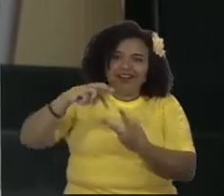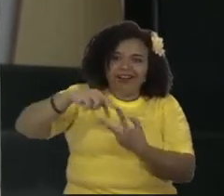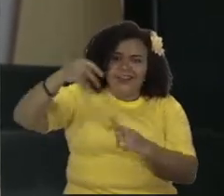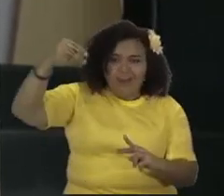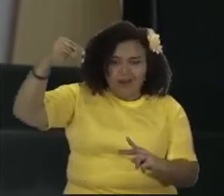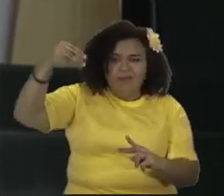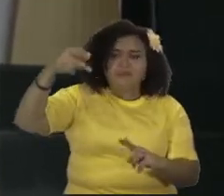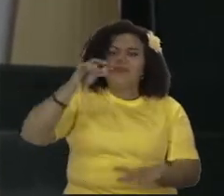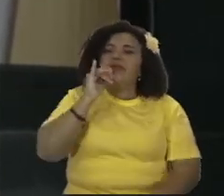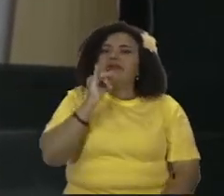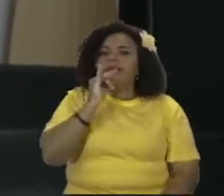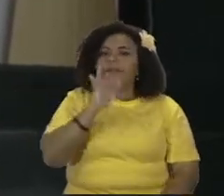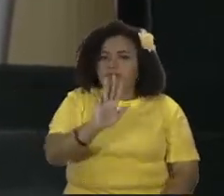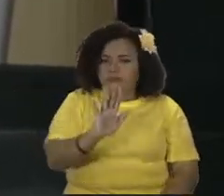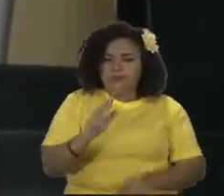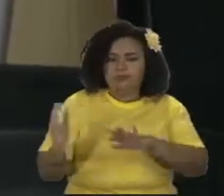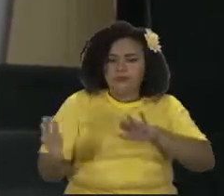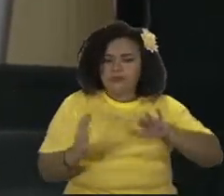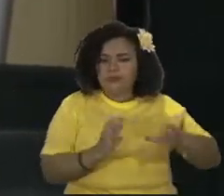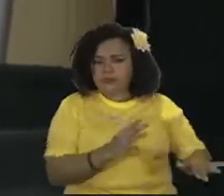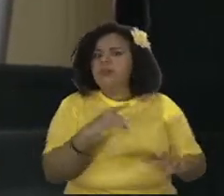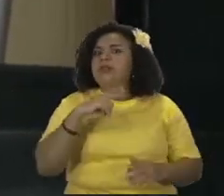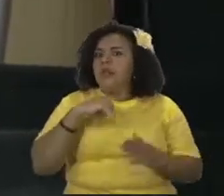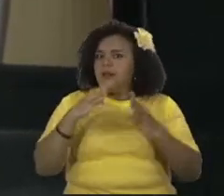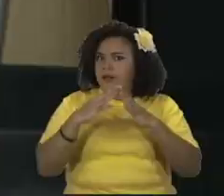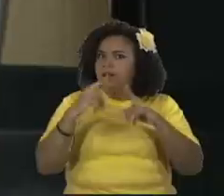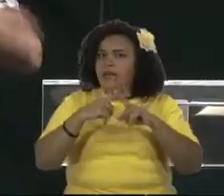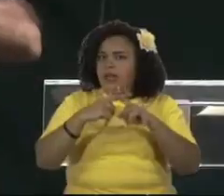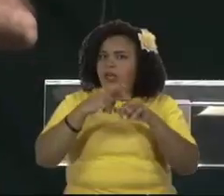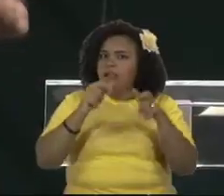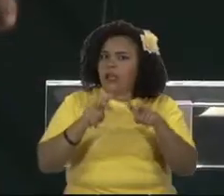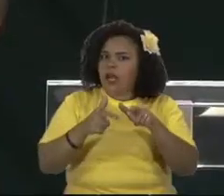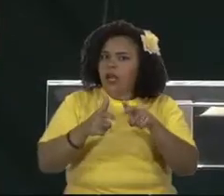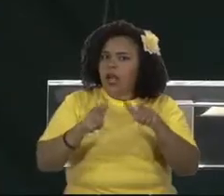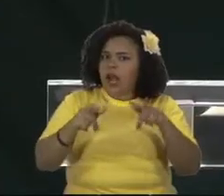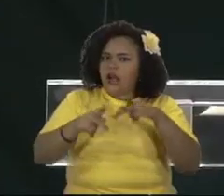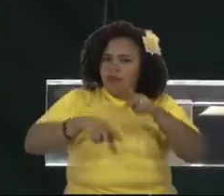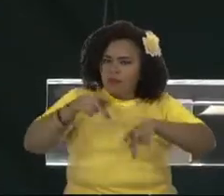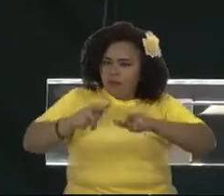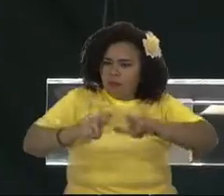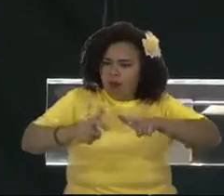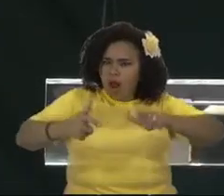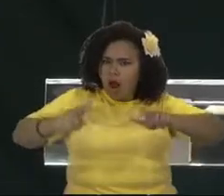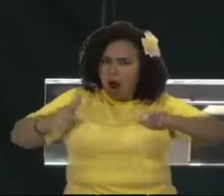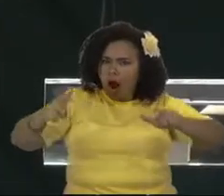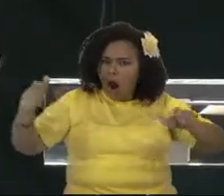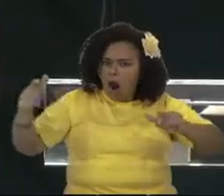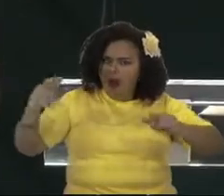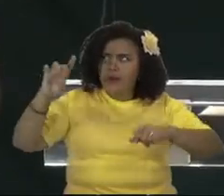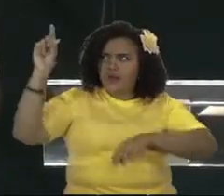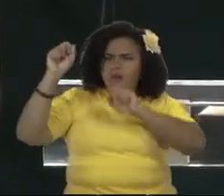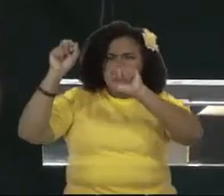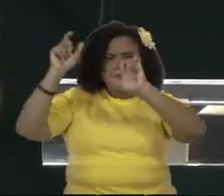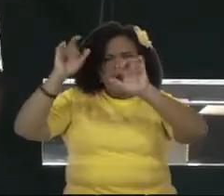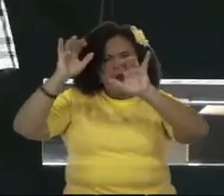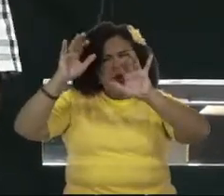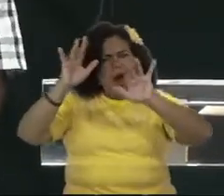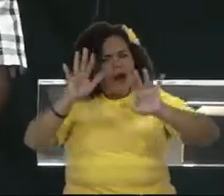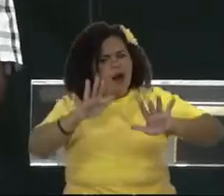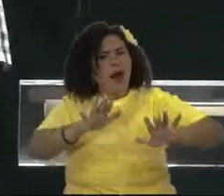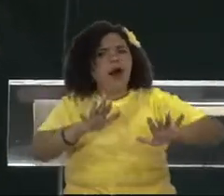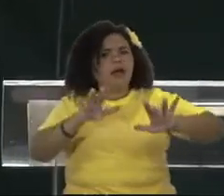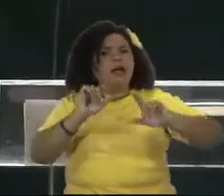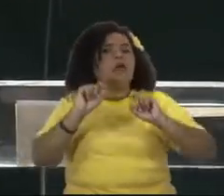a big church, I know many cases of church that has been blessing